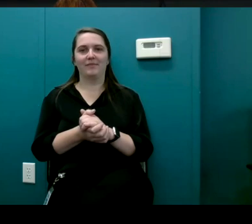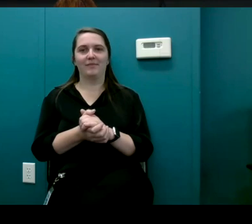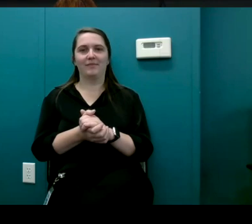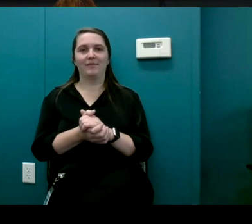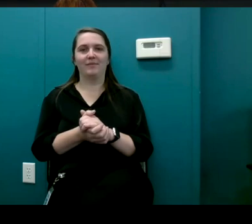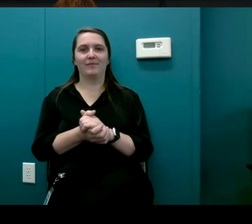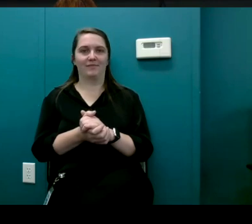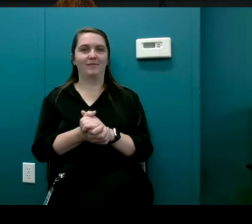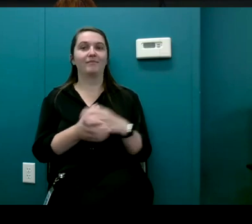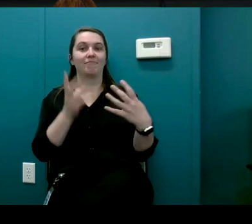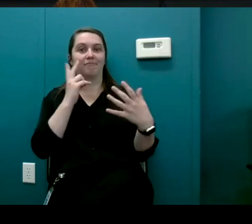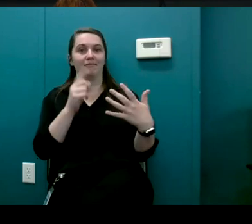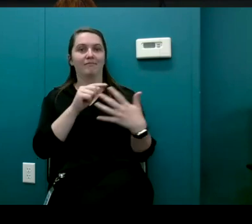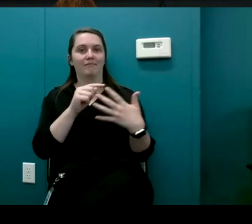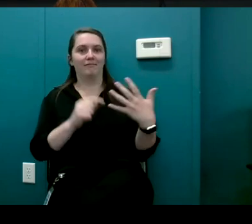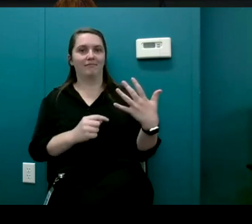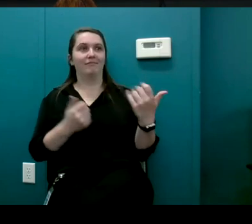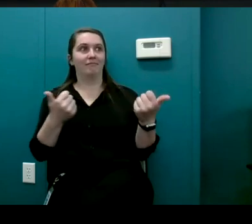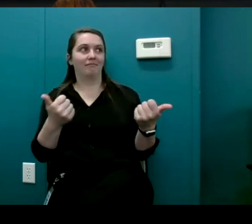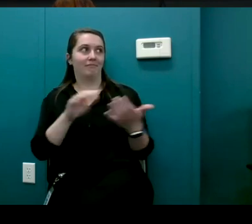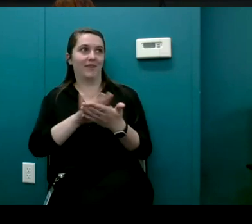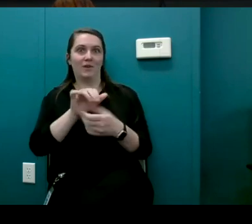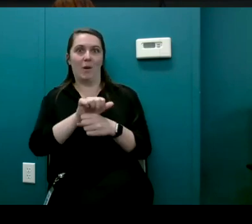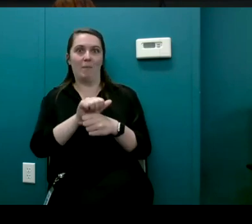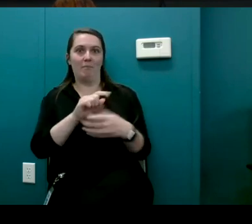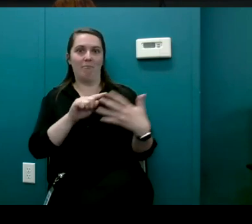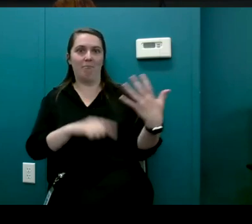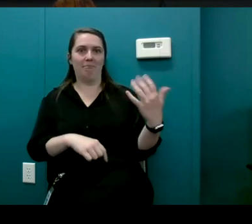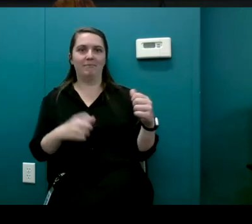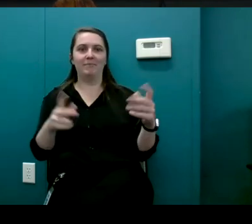There's where you guys are at in your categories. So nice job.